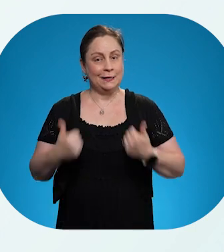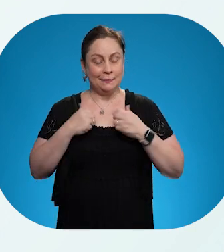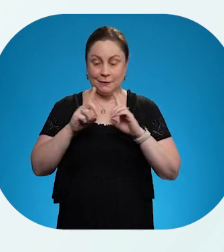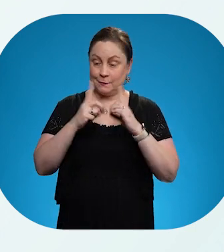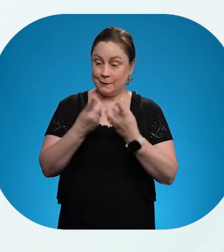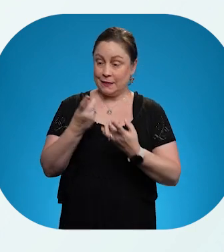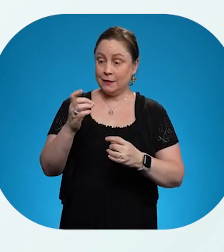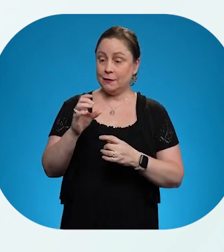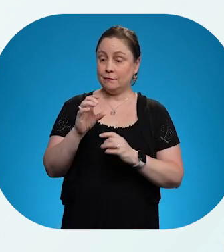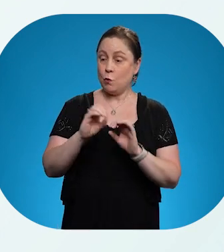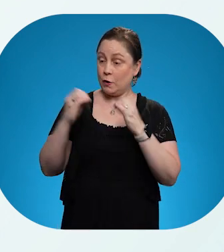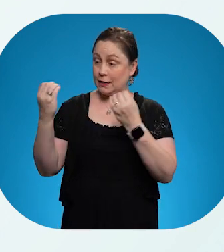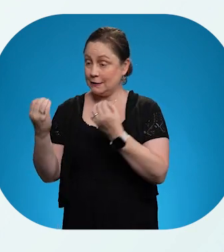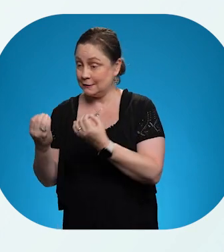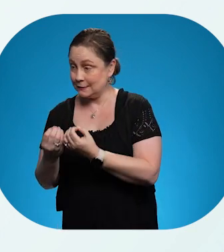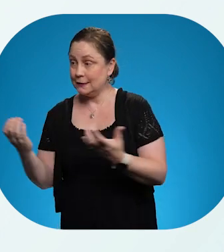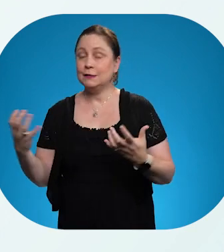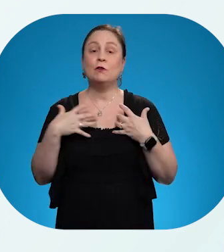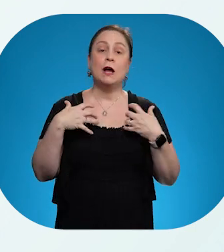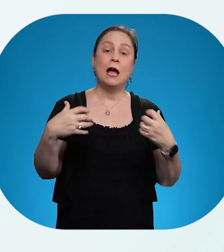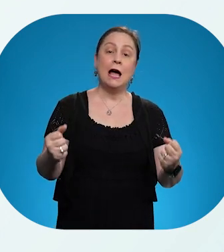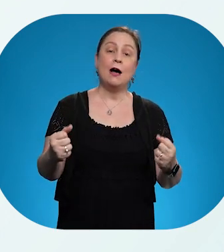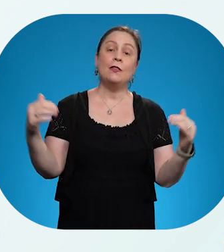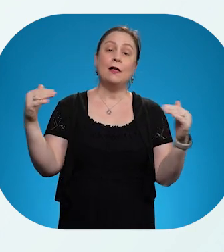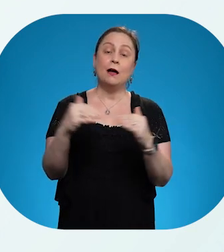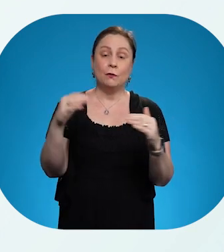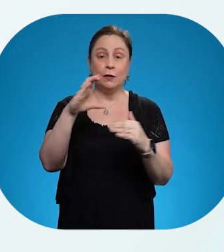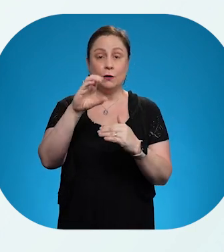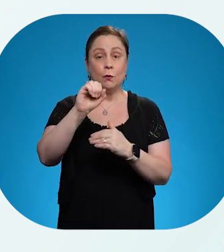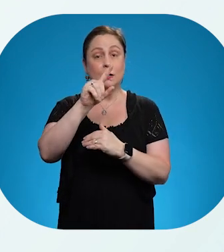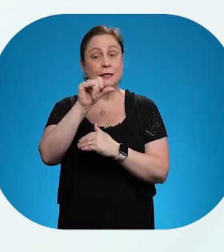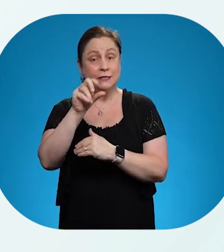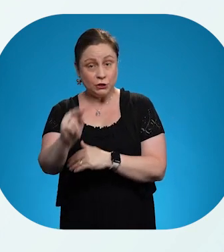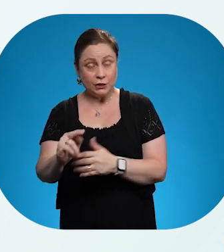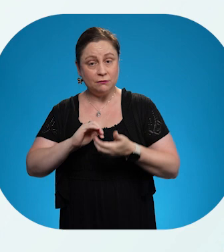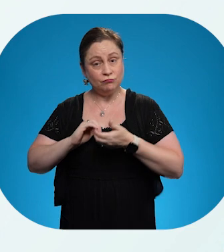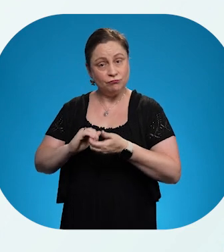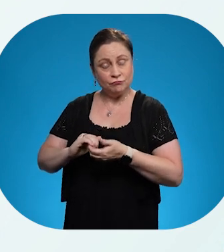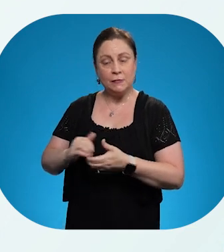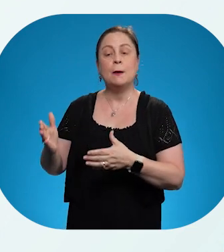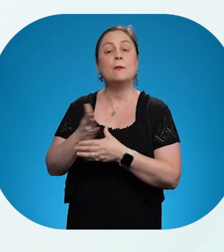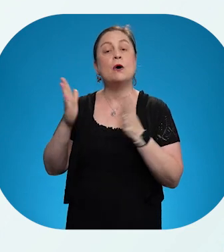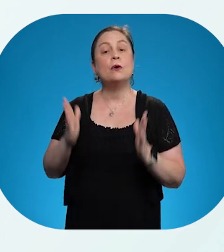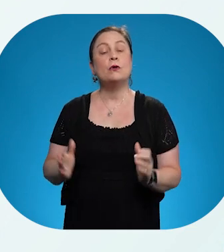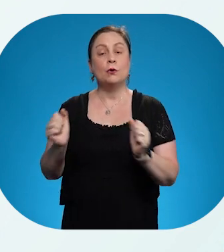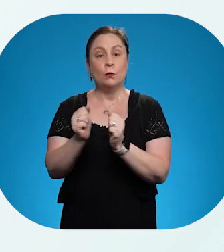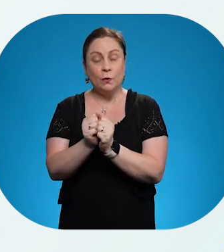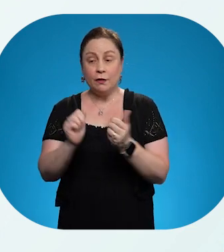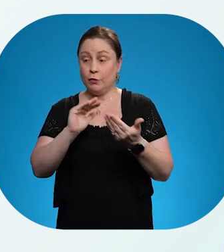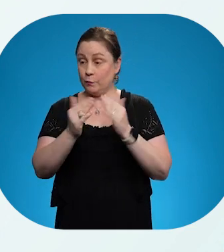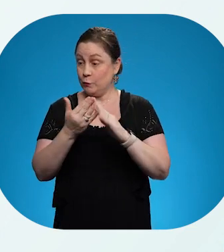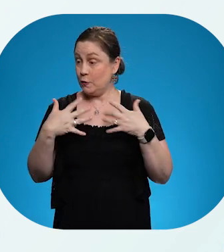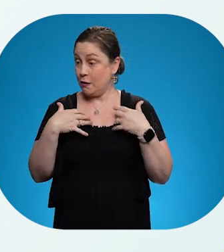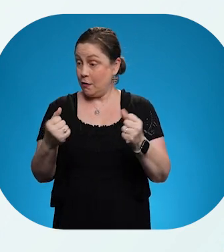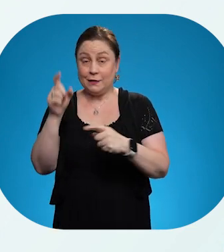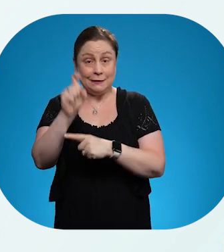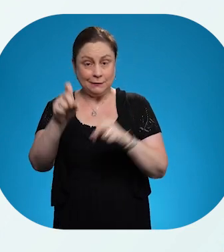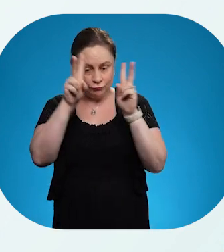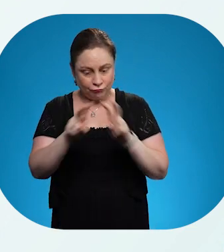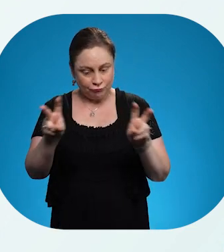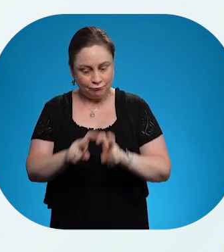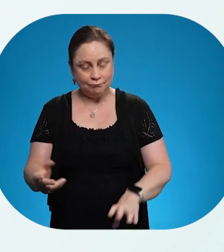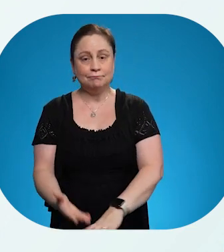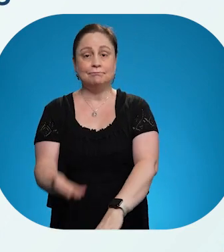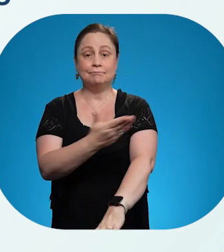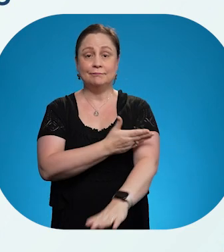in opportunities around health equity coalitions, as well as partnering in community health needs assessment and improvement planning.